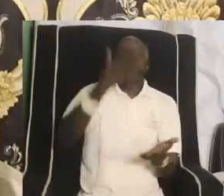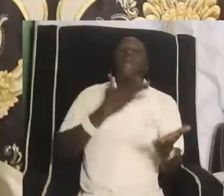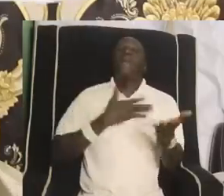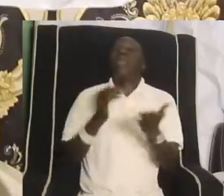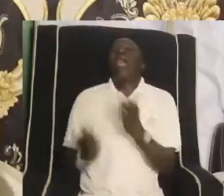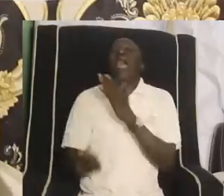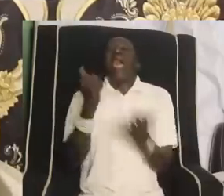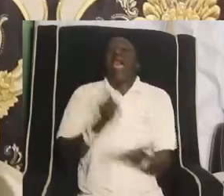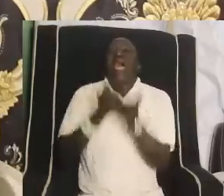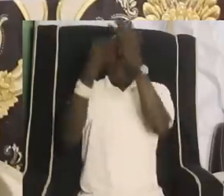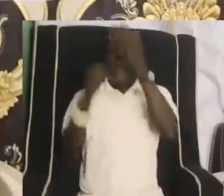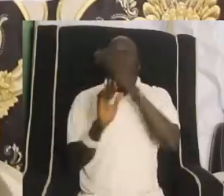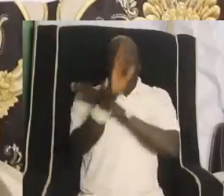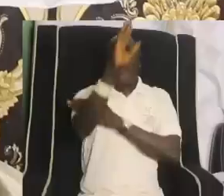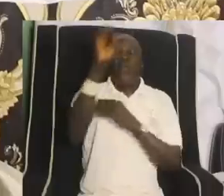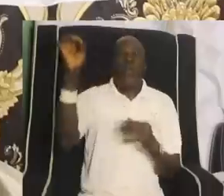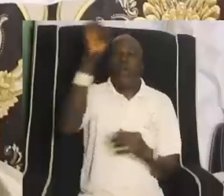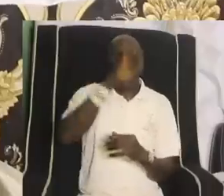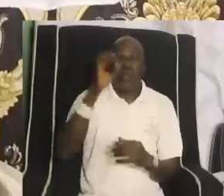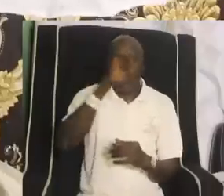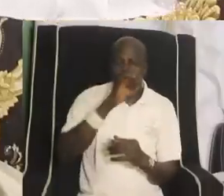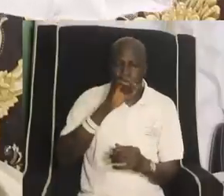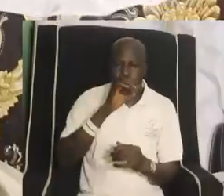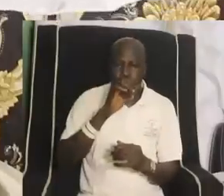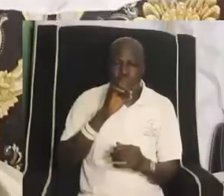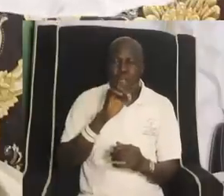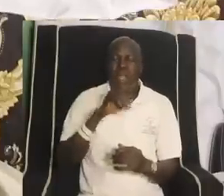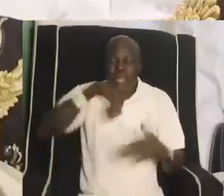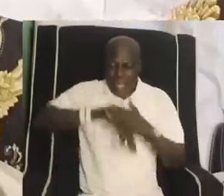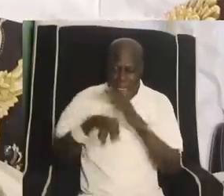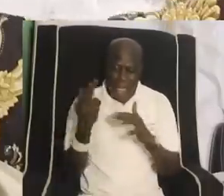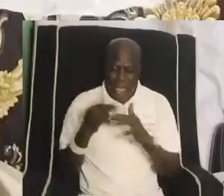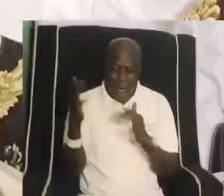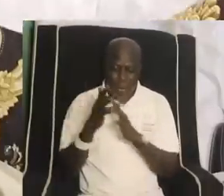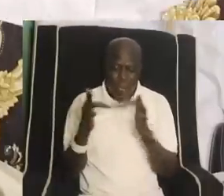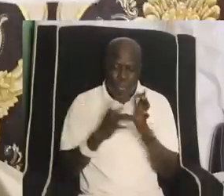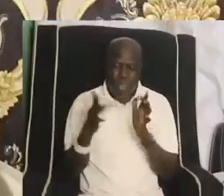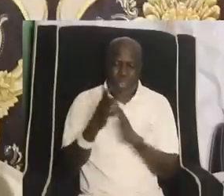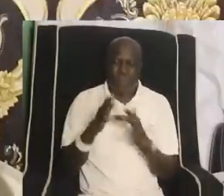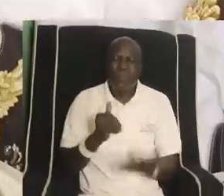head. Help of God. In the name of